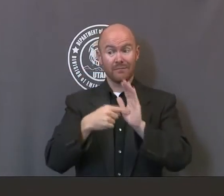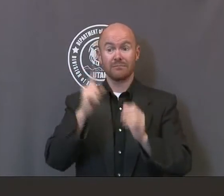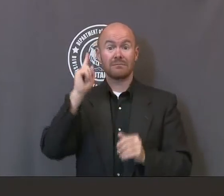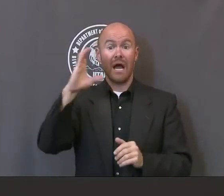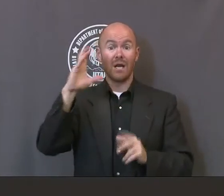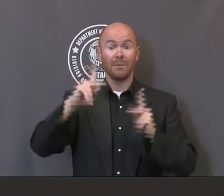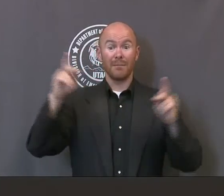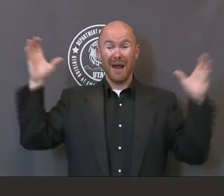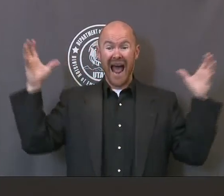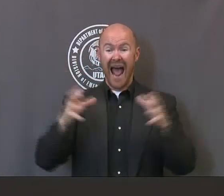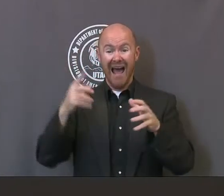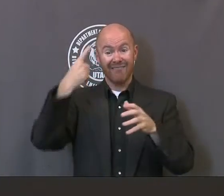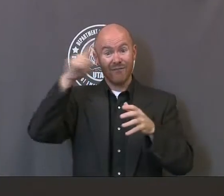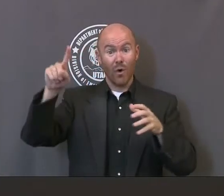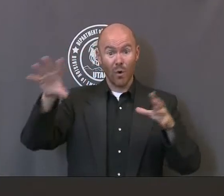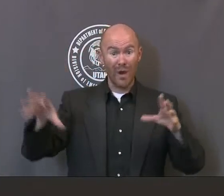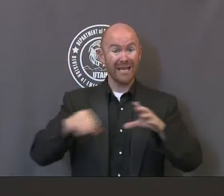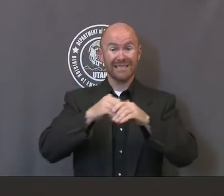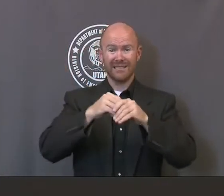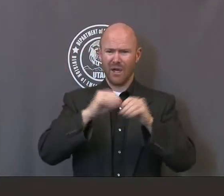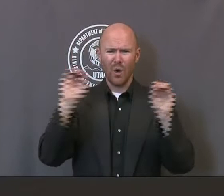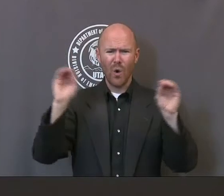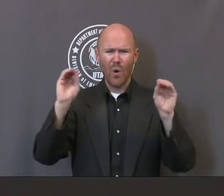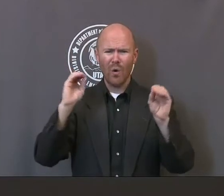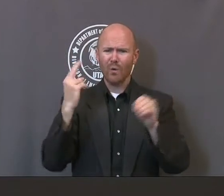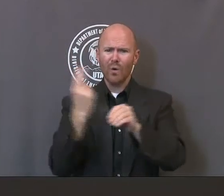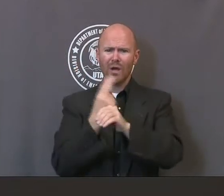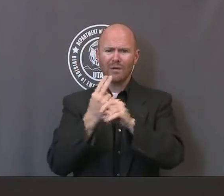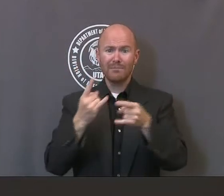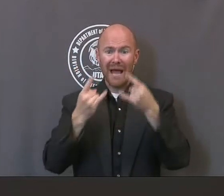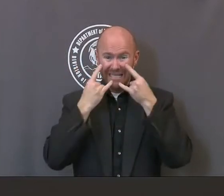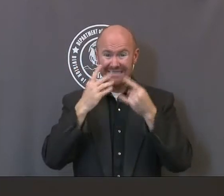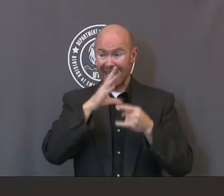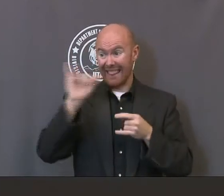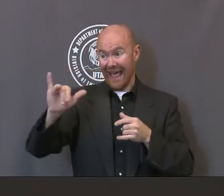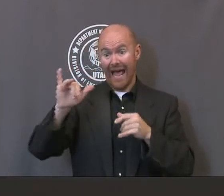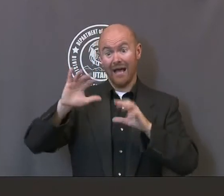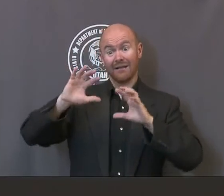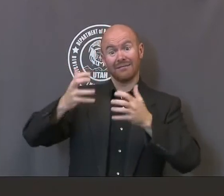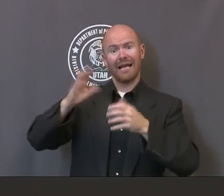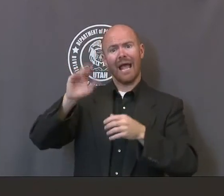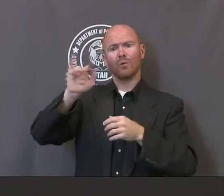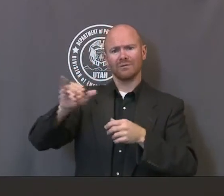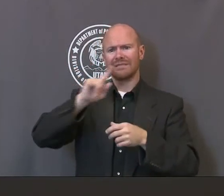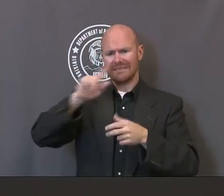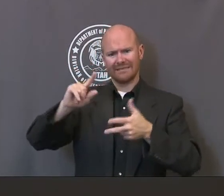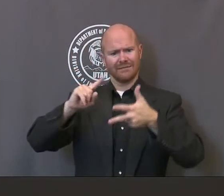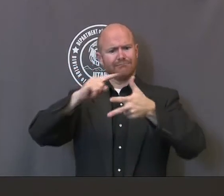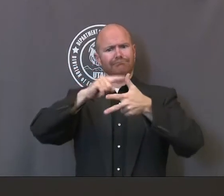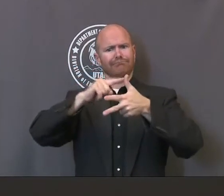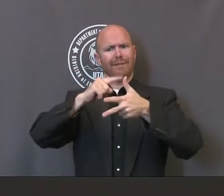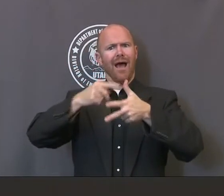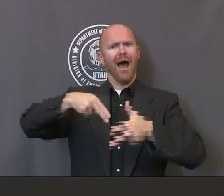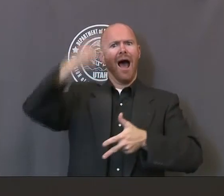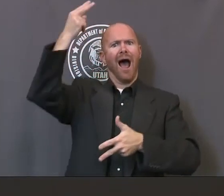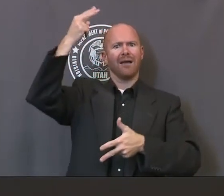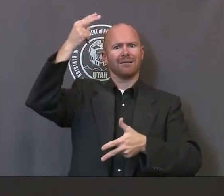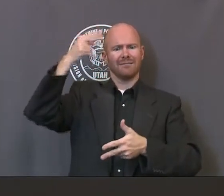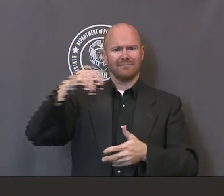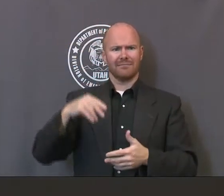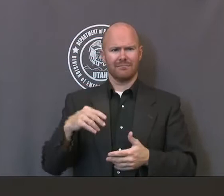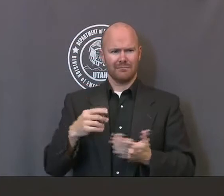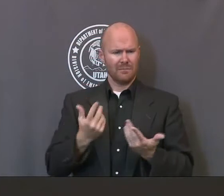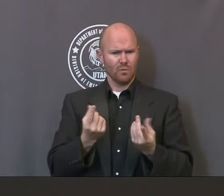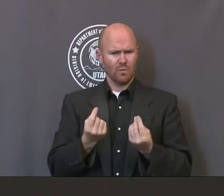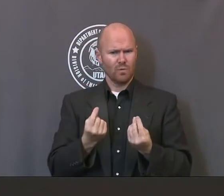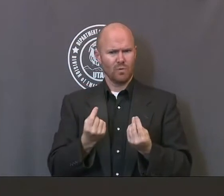and it's in a high, a high infection index location anyway,